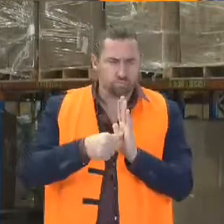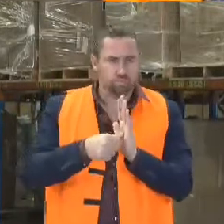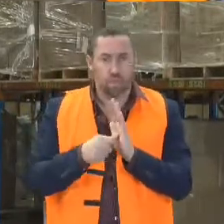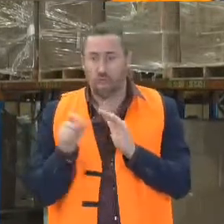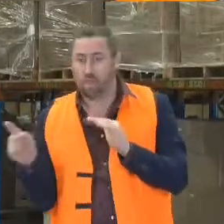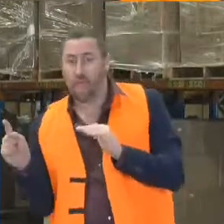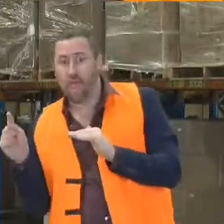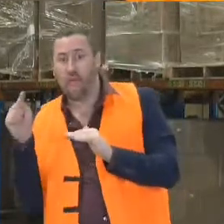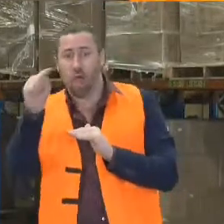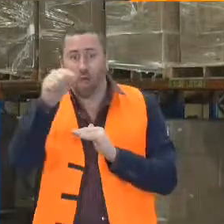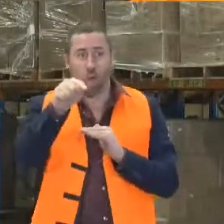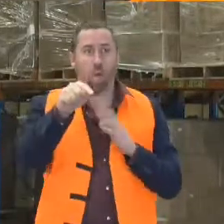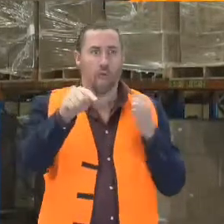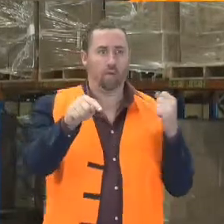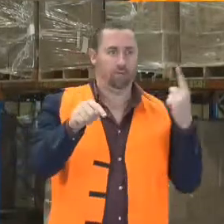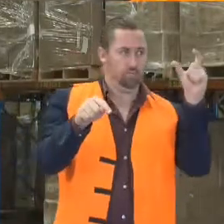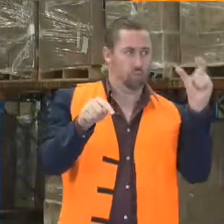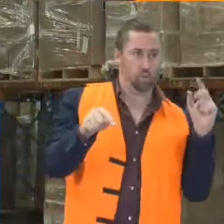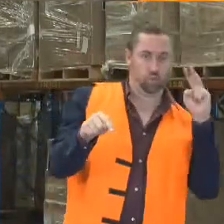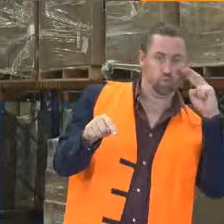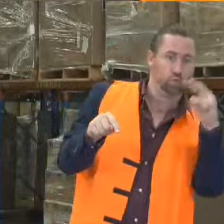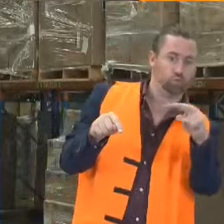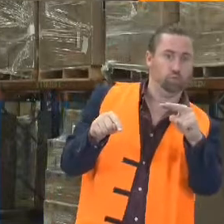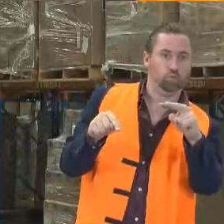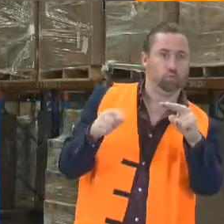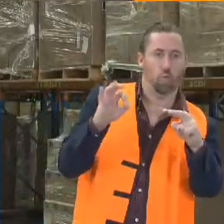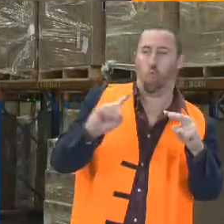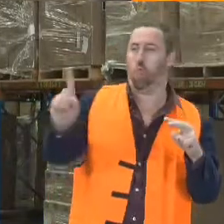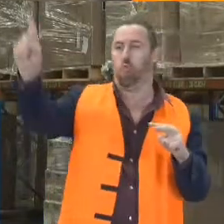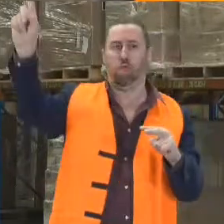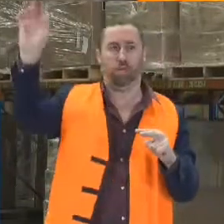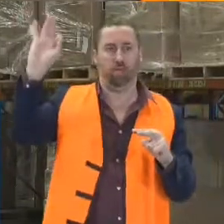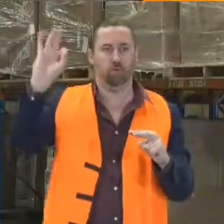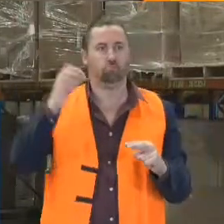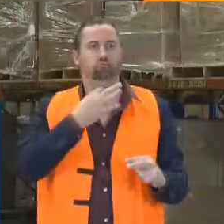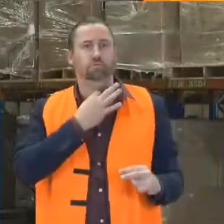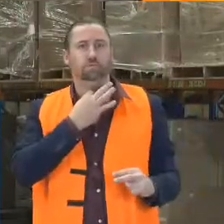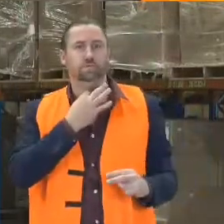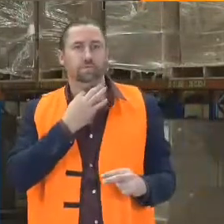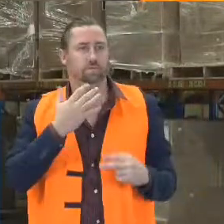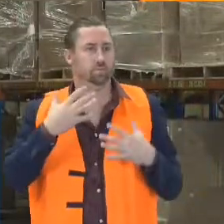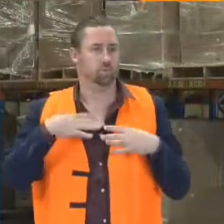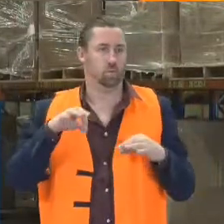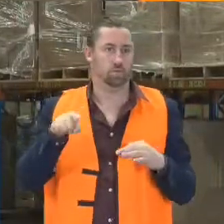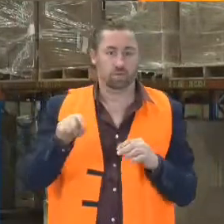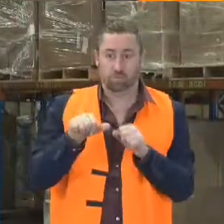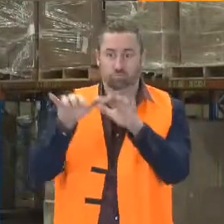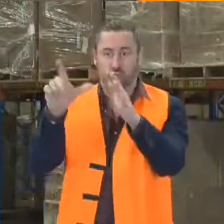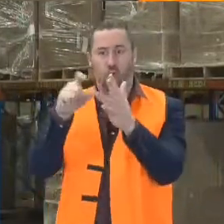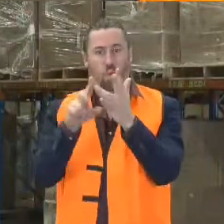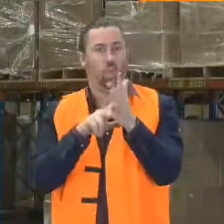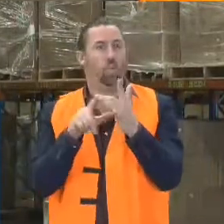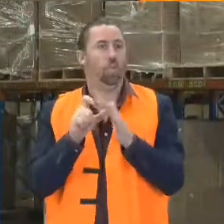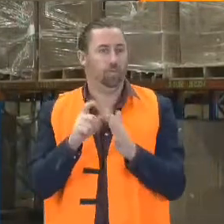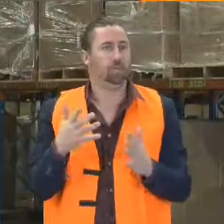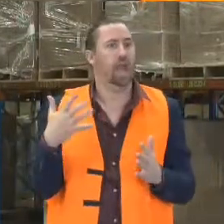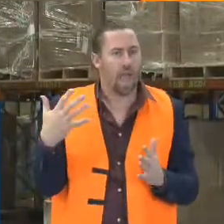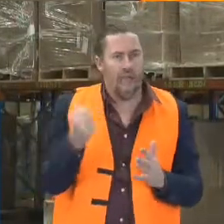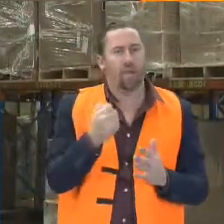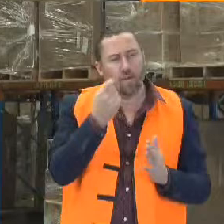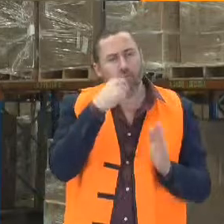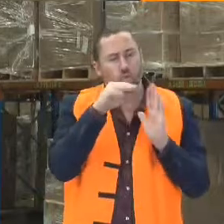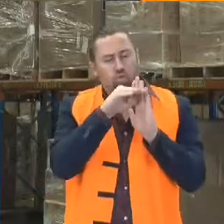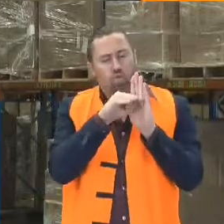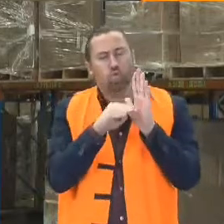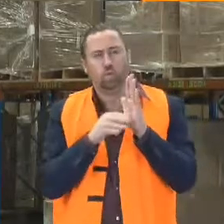where they can be supervised in terms of their interaction, because of course we don't want them to potentially spread COVID to other patients who are